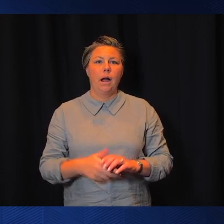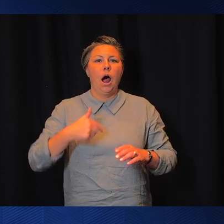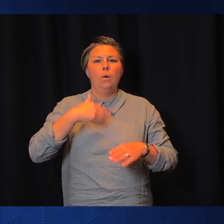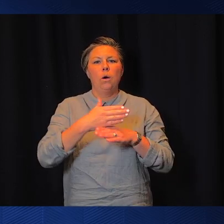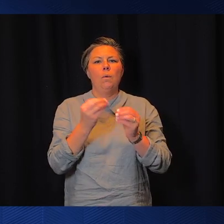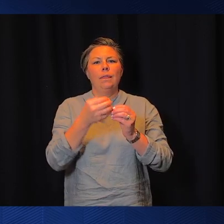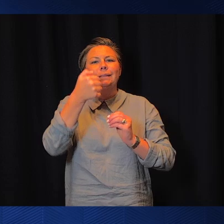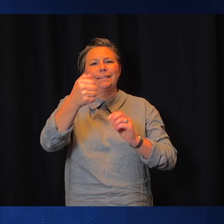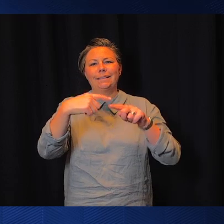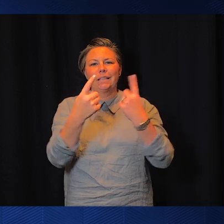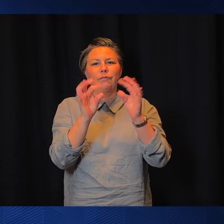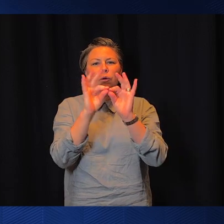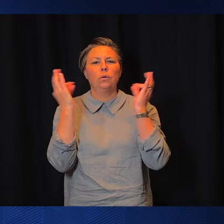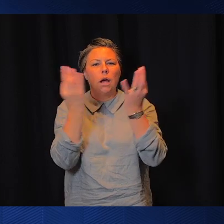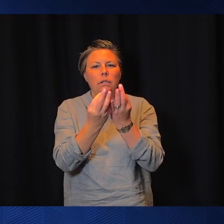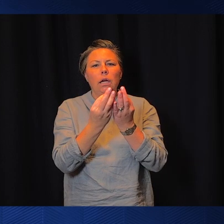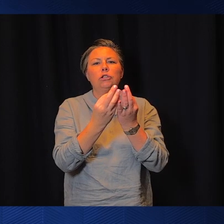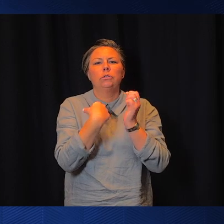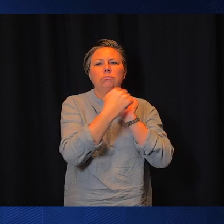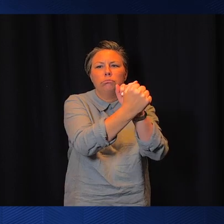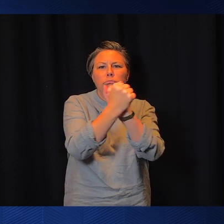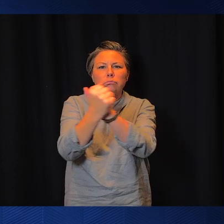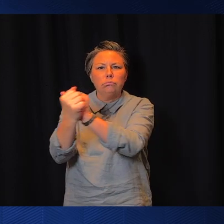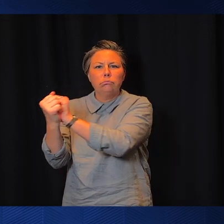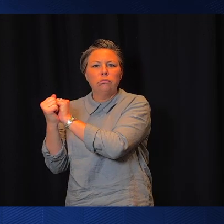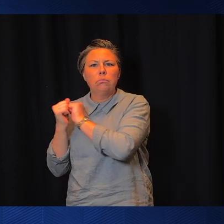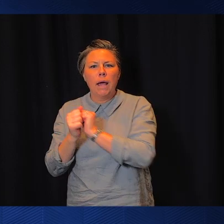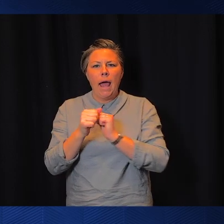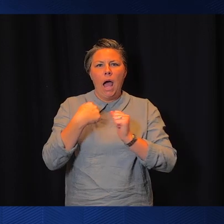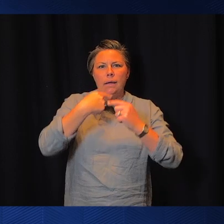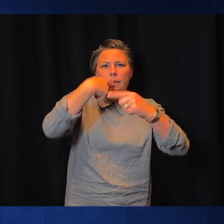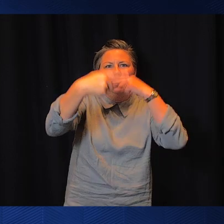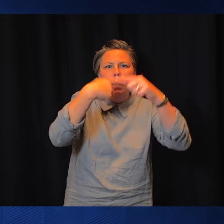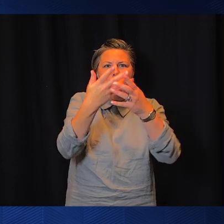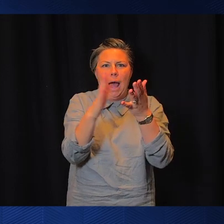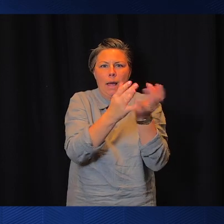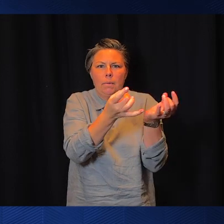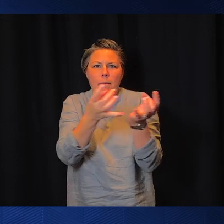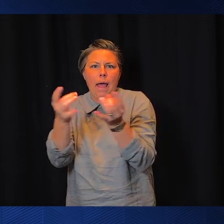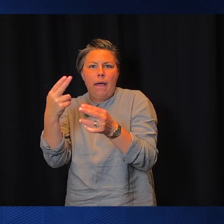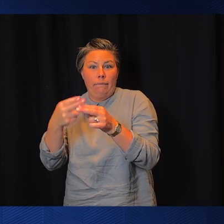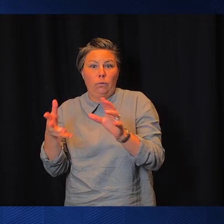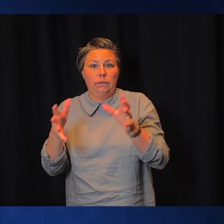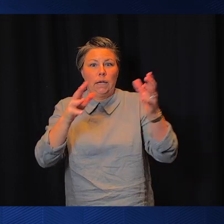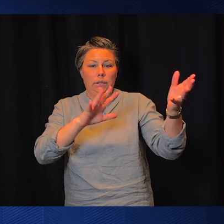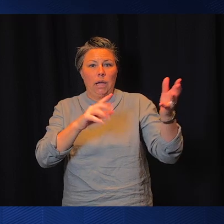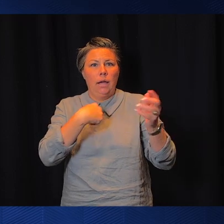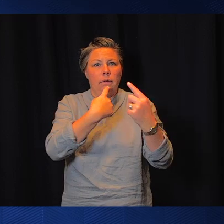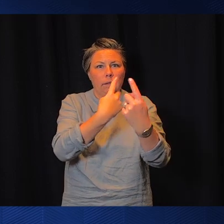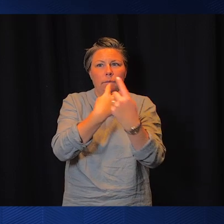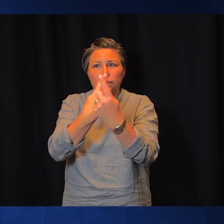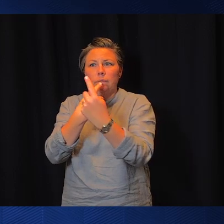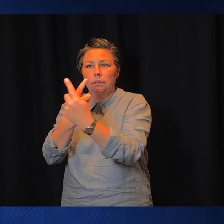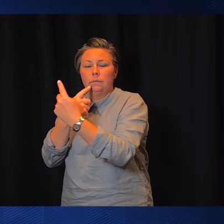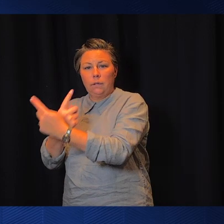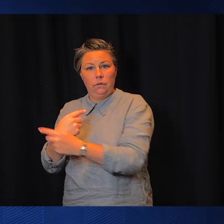partners in the country in terms of disaster already. Perhaps it's challenging for me as a person with